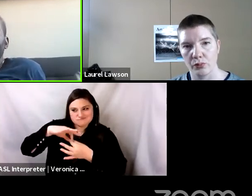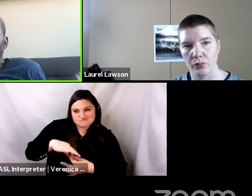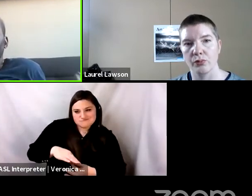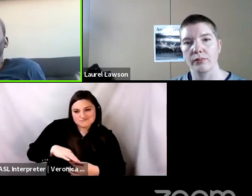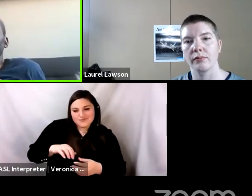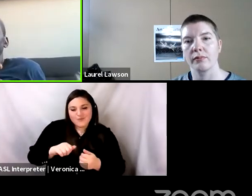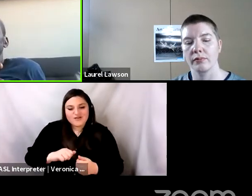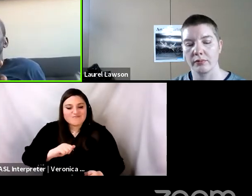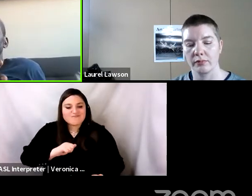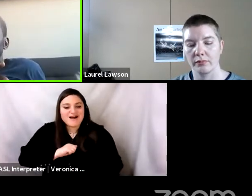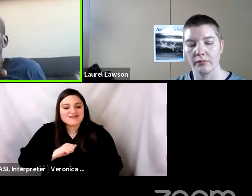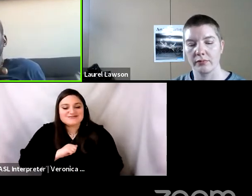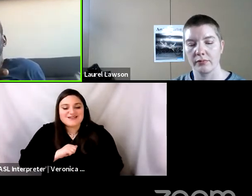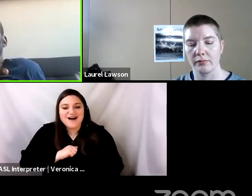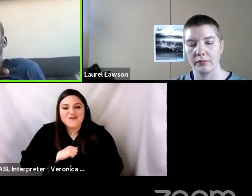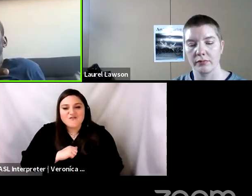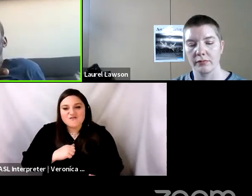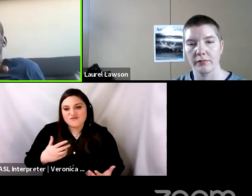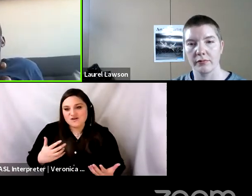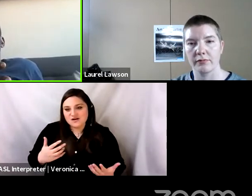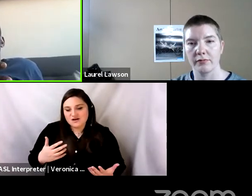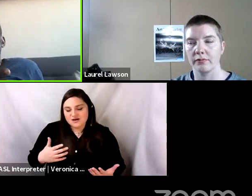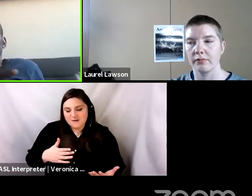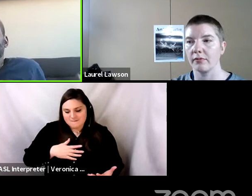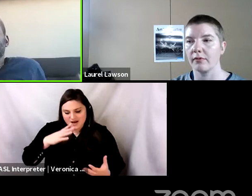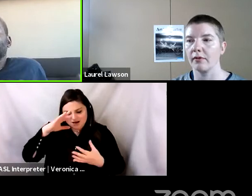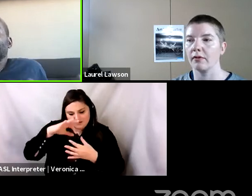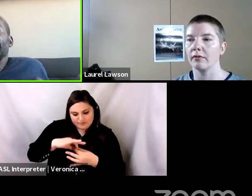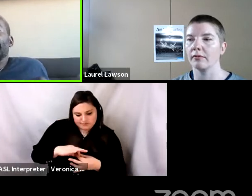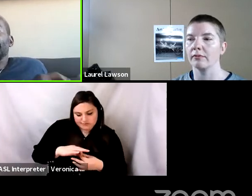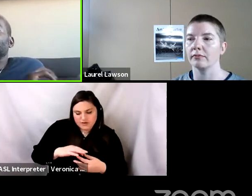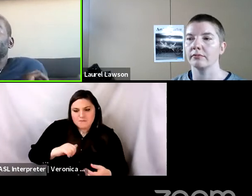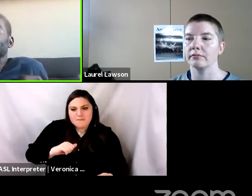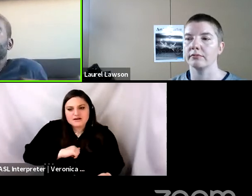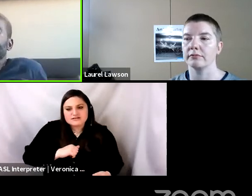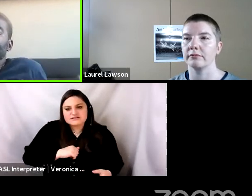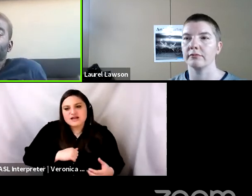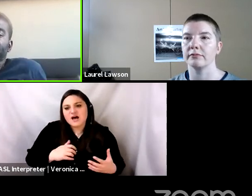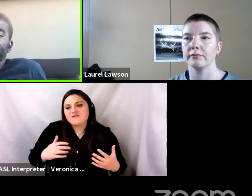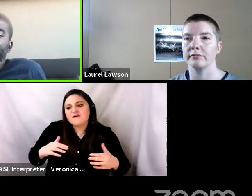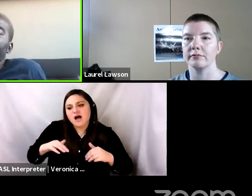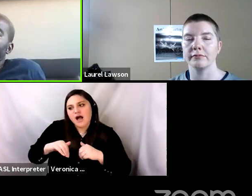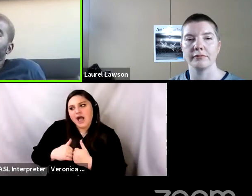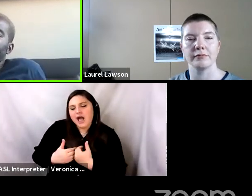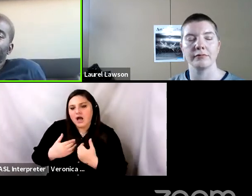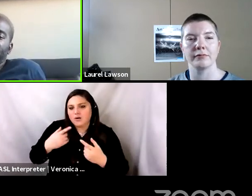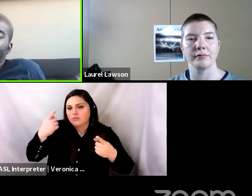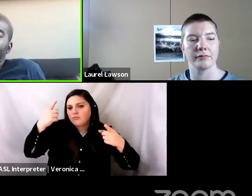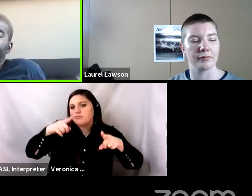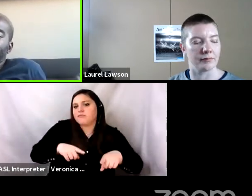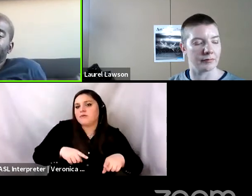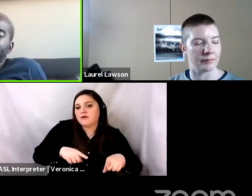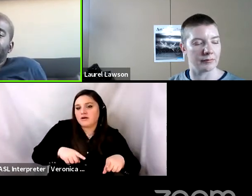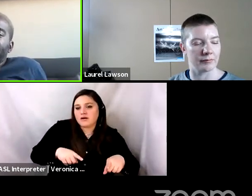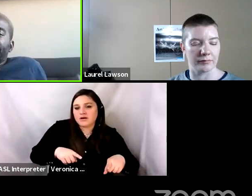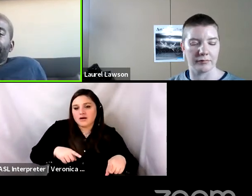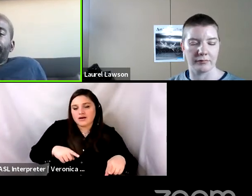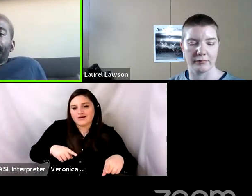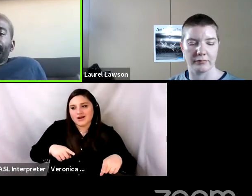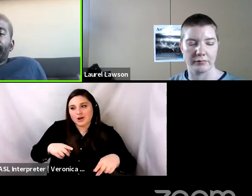even pair really nicely, that, and then what it was previously historically expected to do,